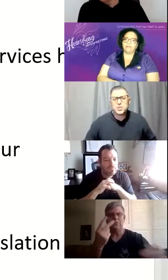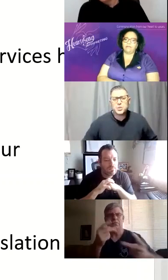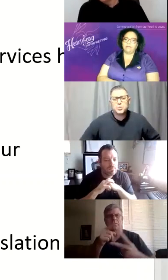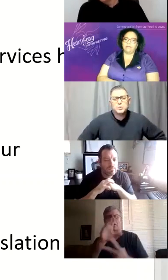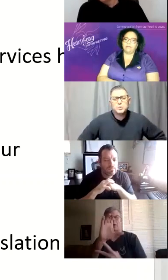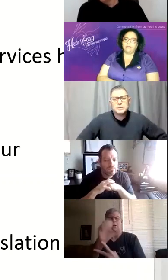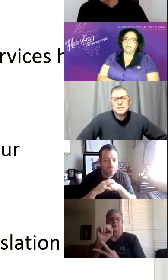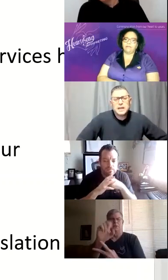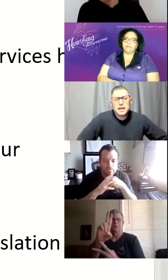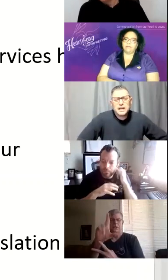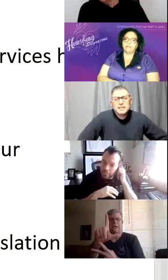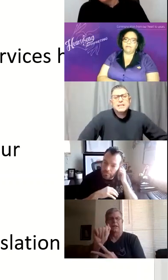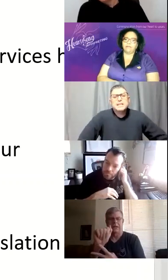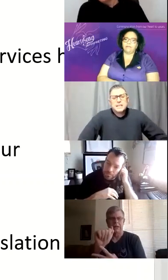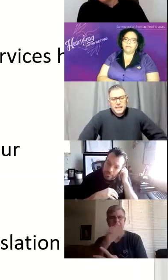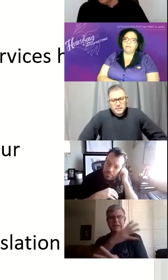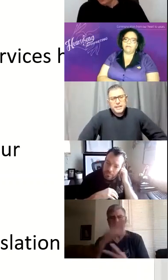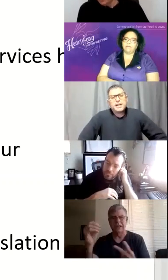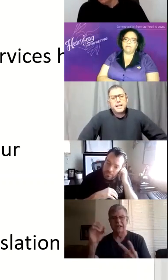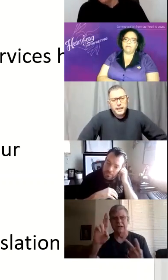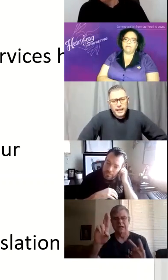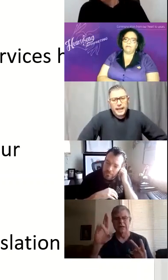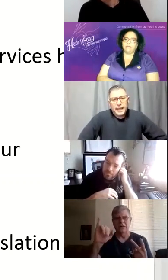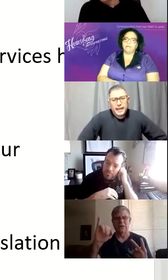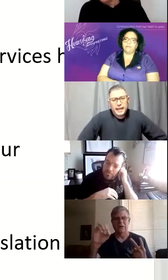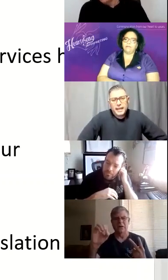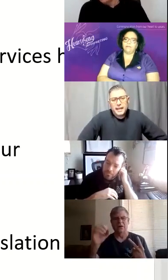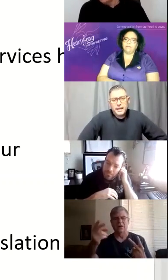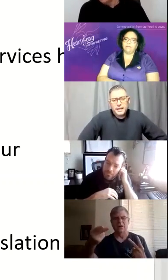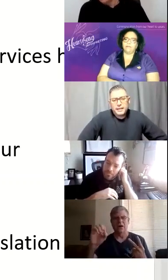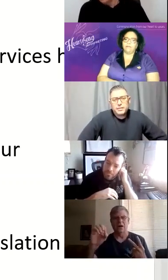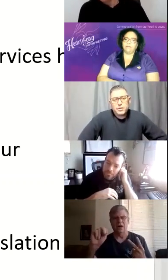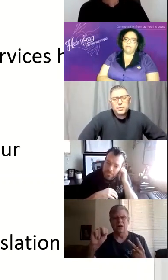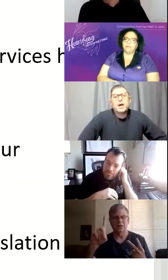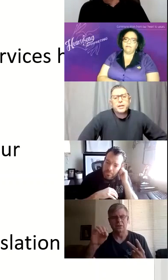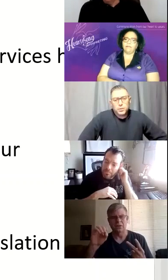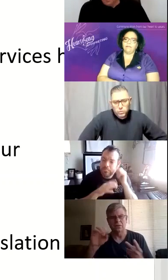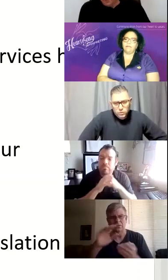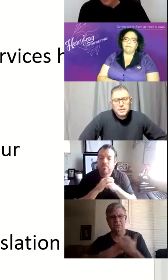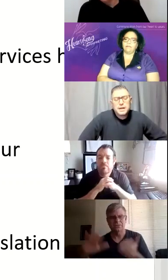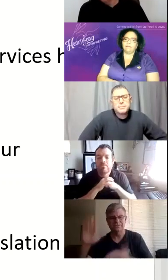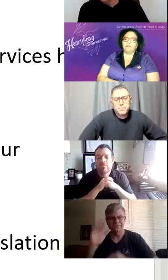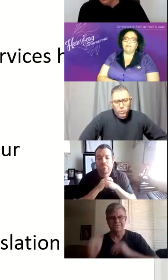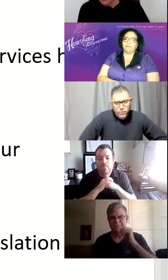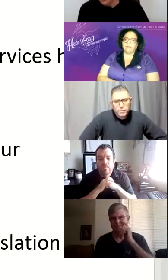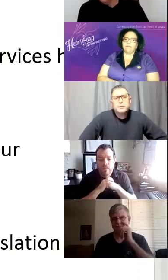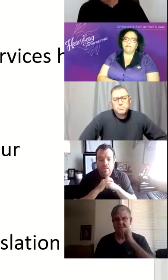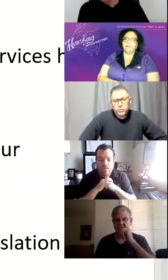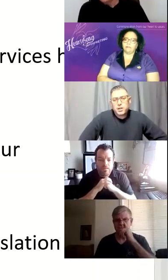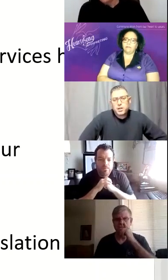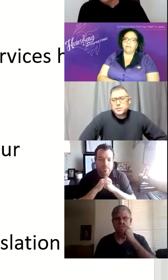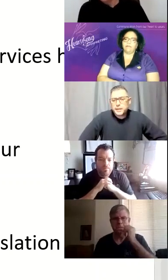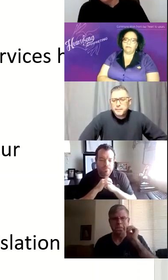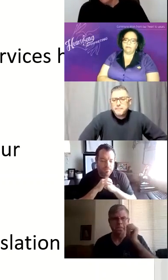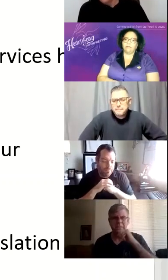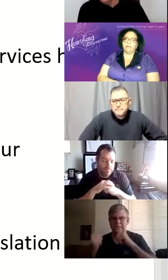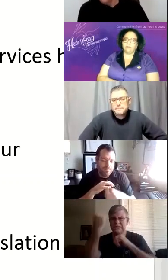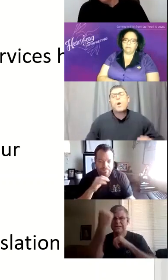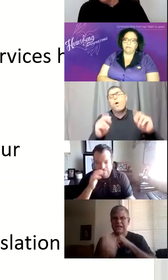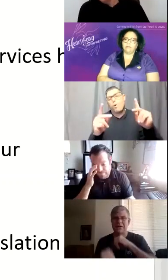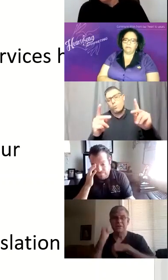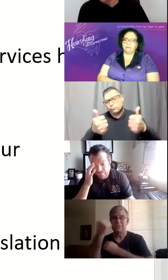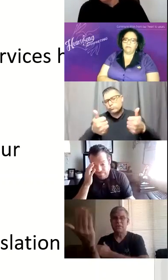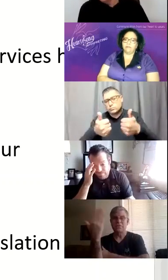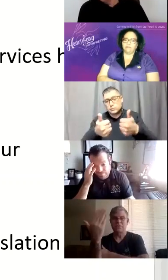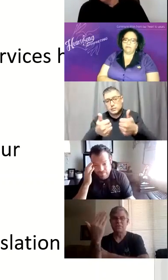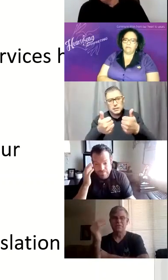Yeah, at two, Cal State LA and Rio Hondo. I'm at both colleges, yeah. And